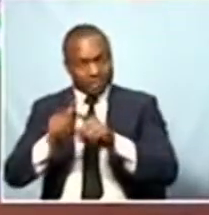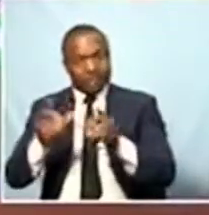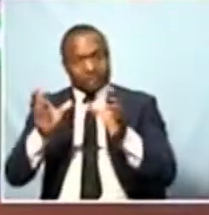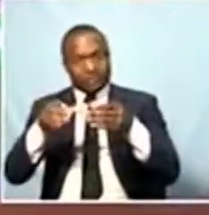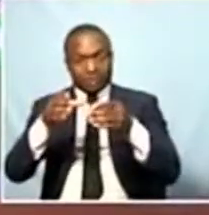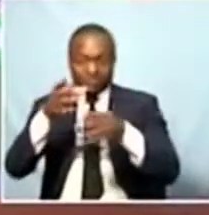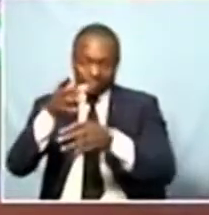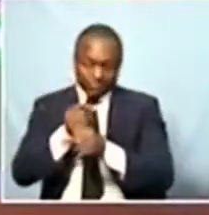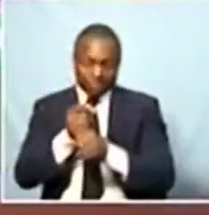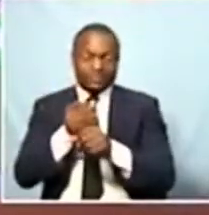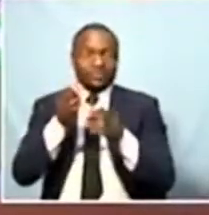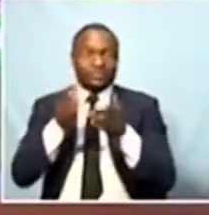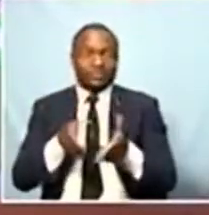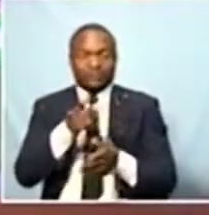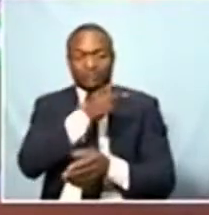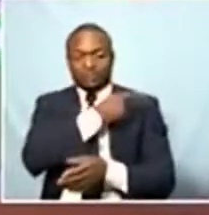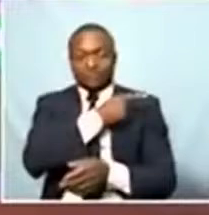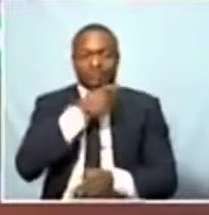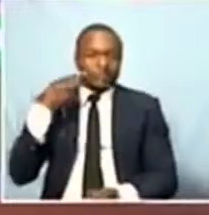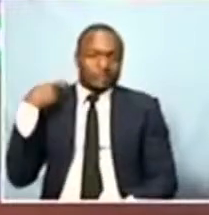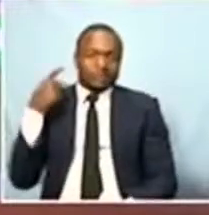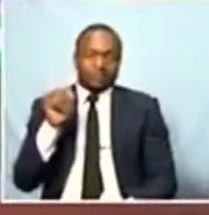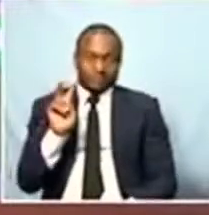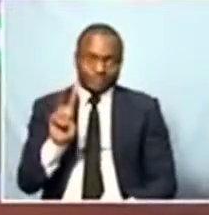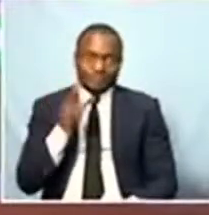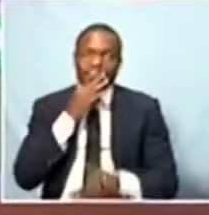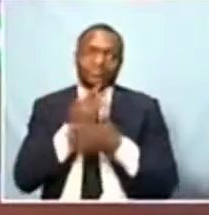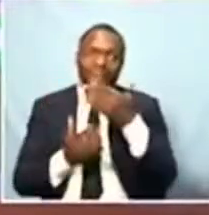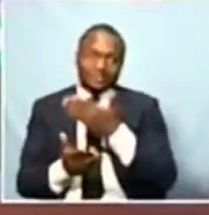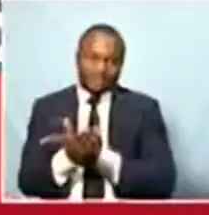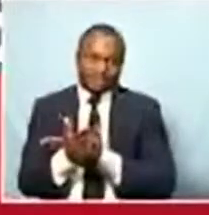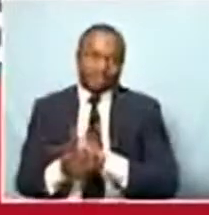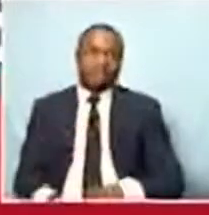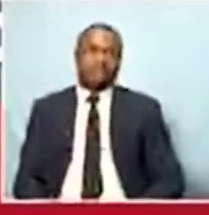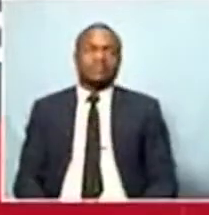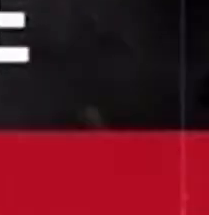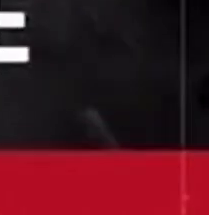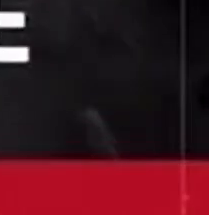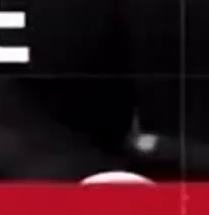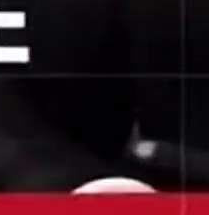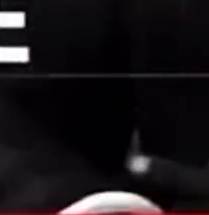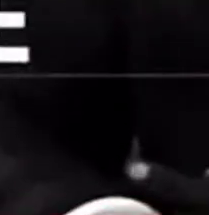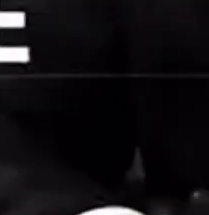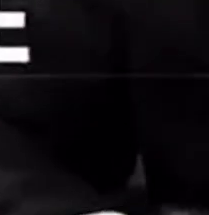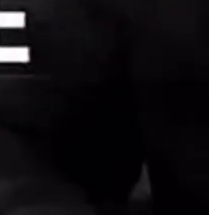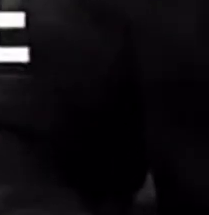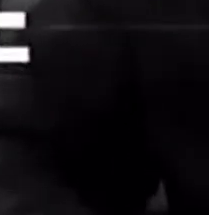receiving right here on Parliament Television. Good morning.